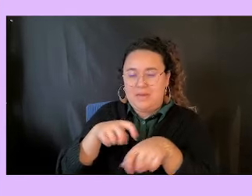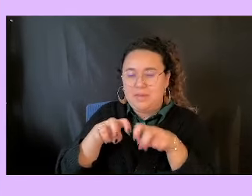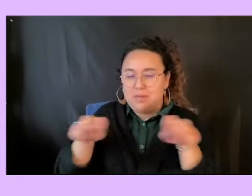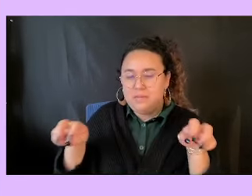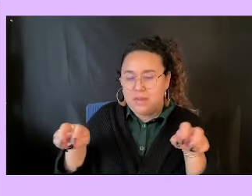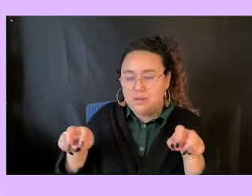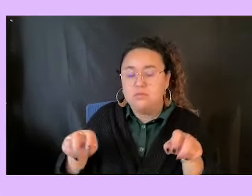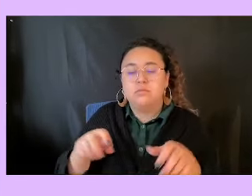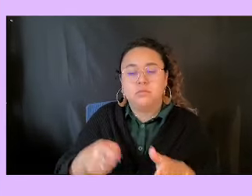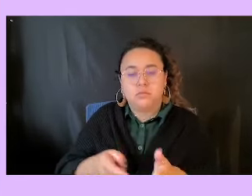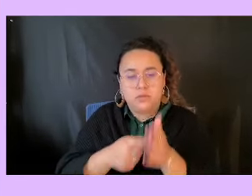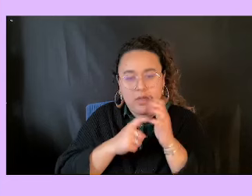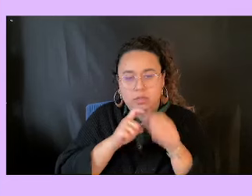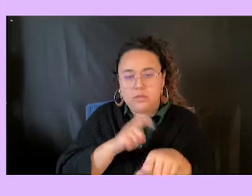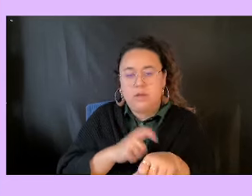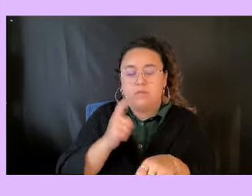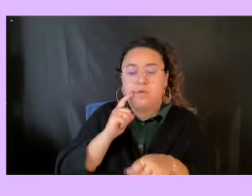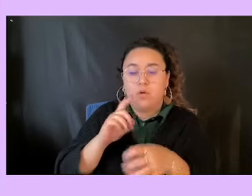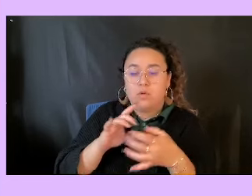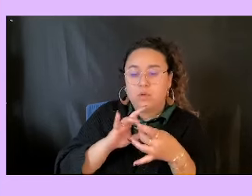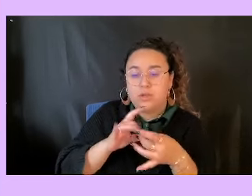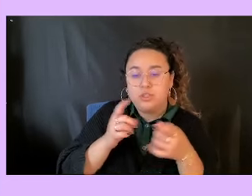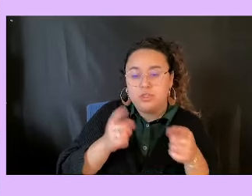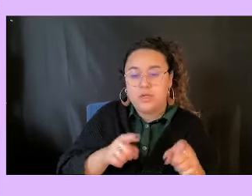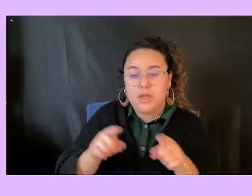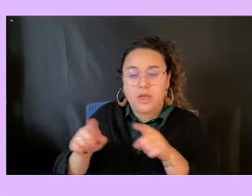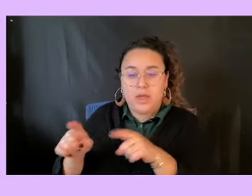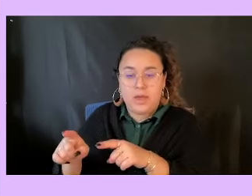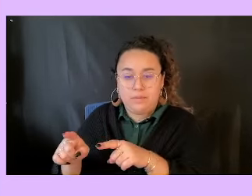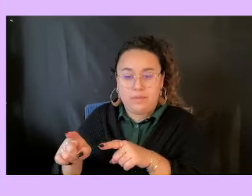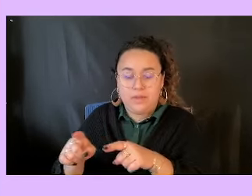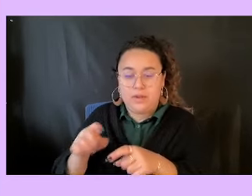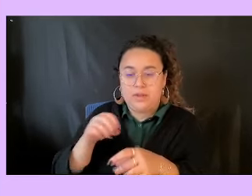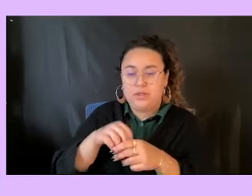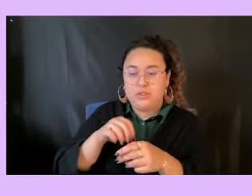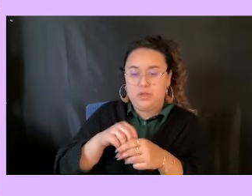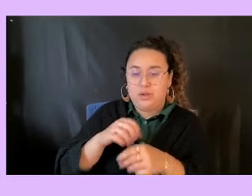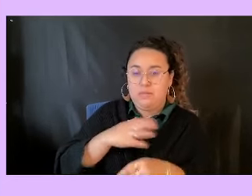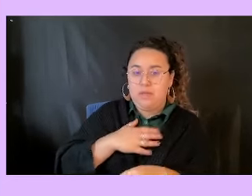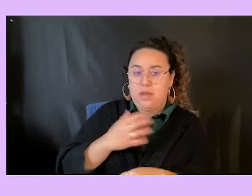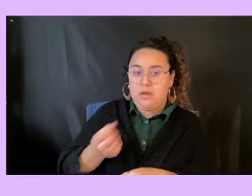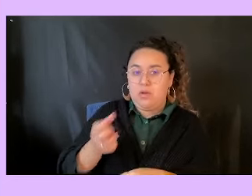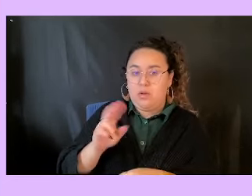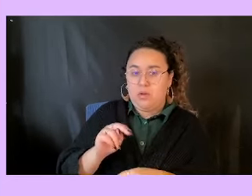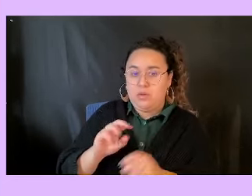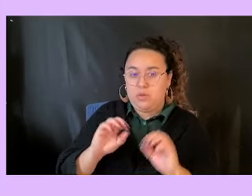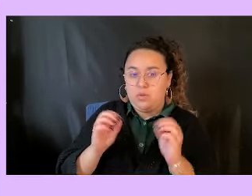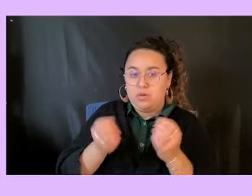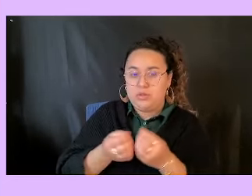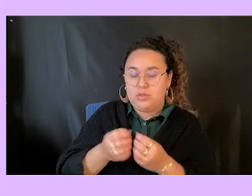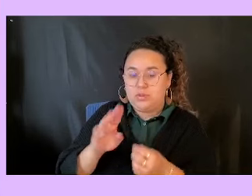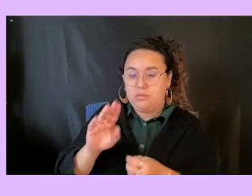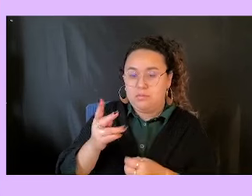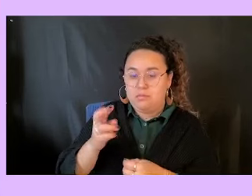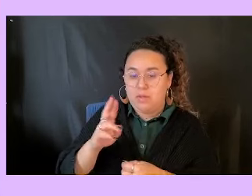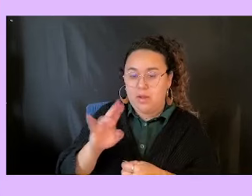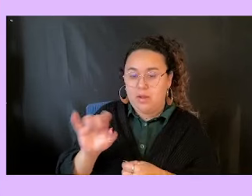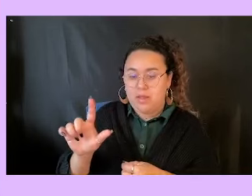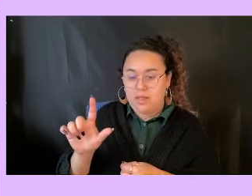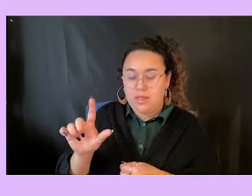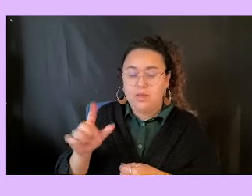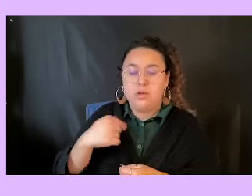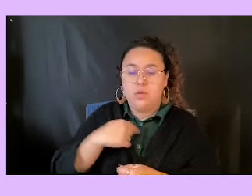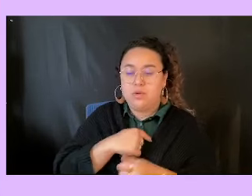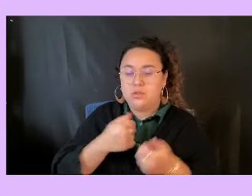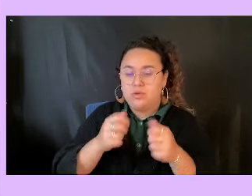happen, I think even within internally, within my own organization as a Bunker Hill, like finding our way and